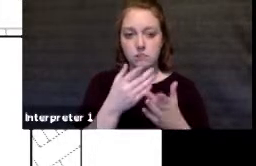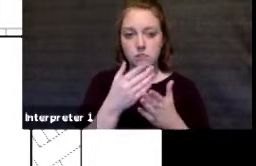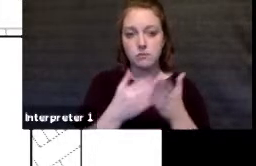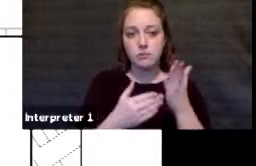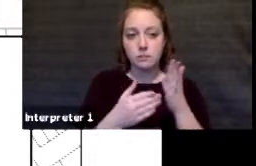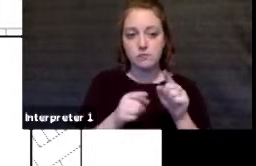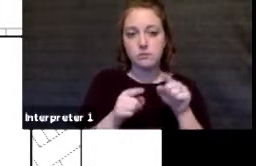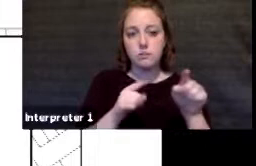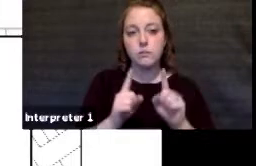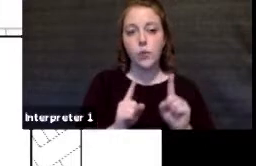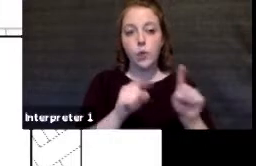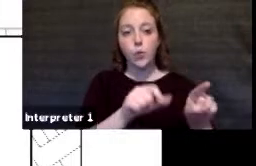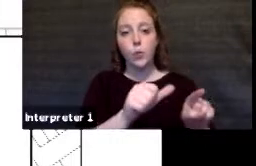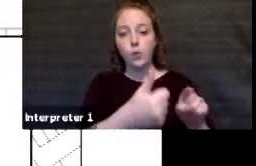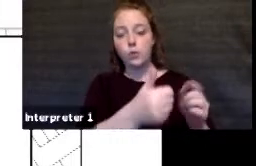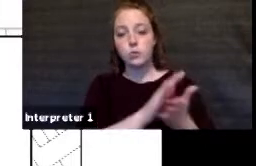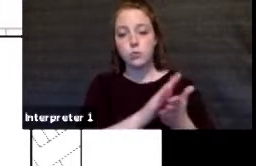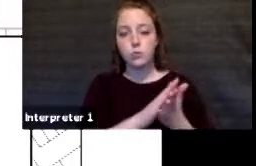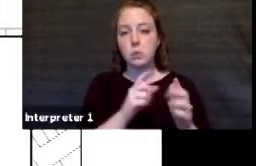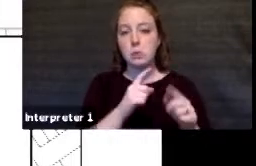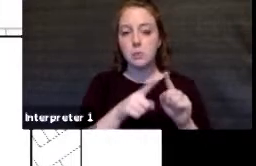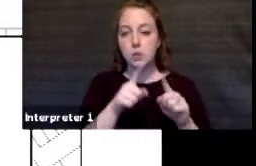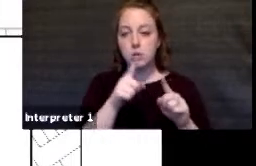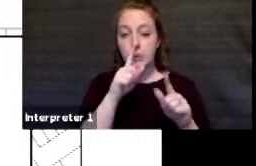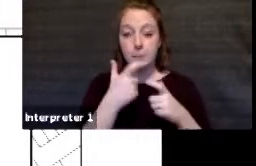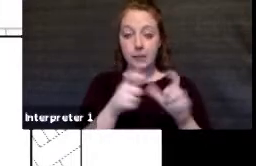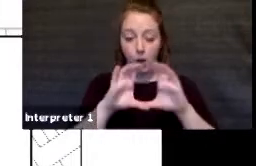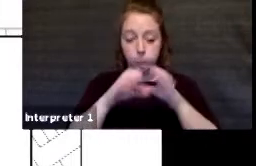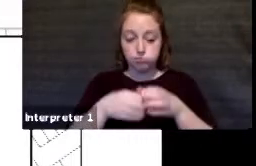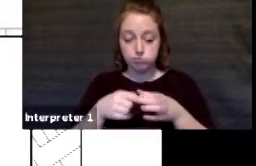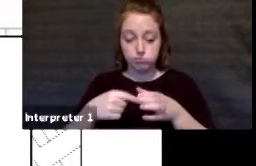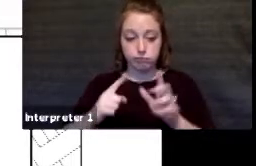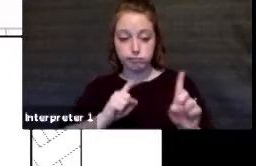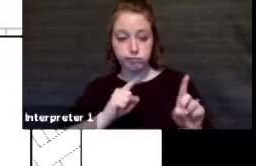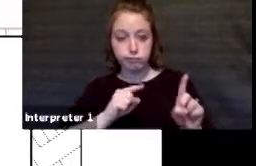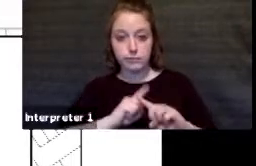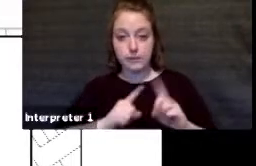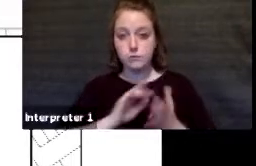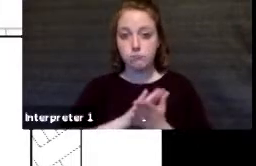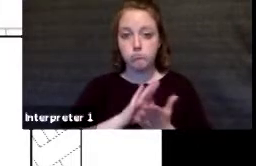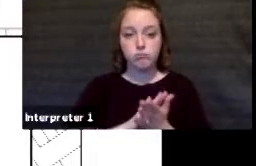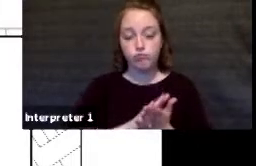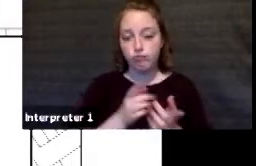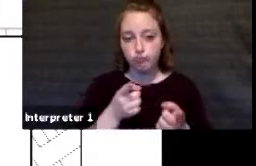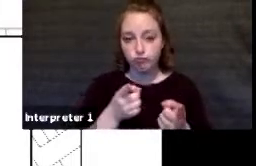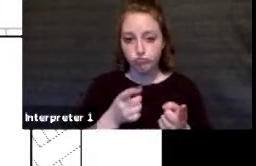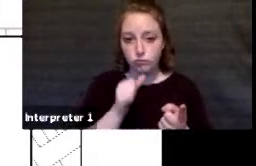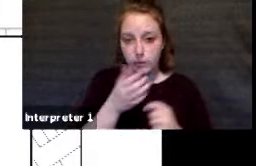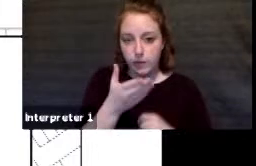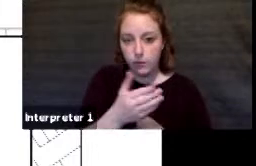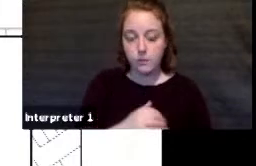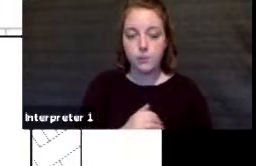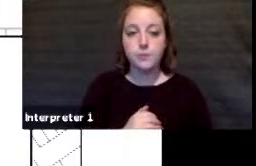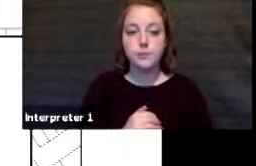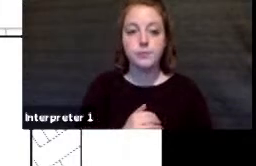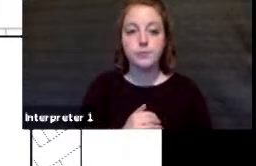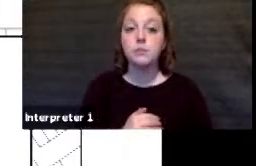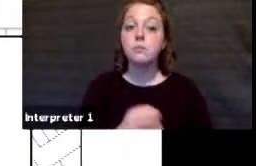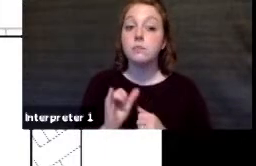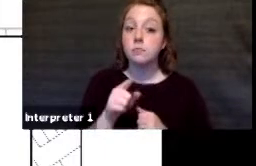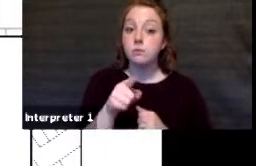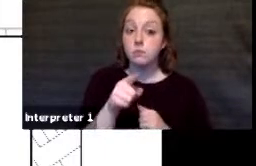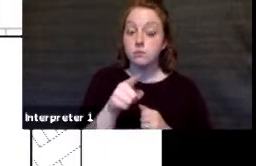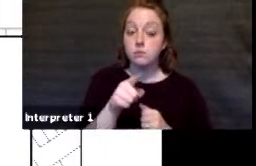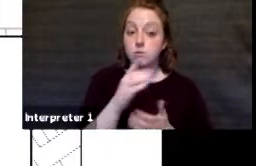schools, but you don't see that sort of large pocket or geographic area where a whole bunch of students are going there. It also, in this view, kind of